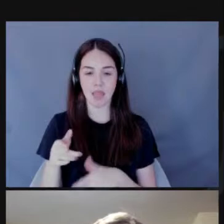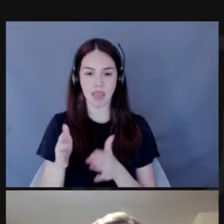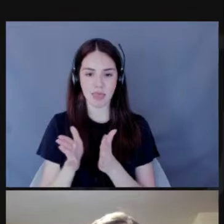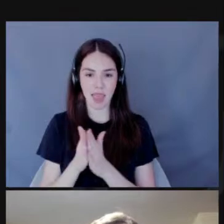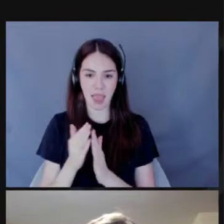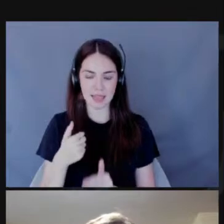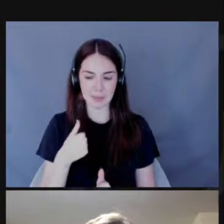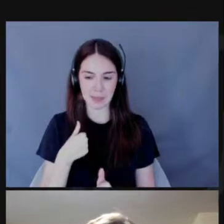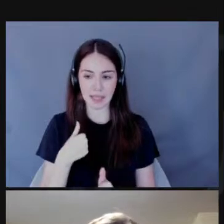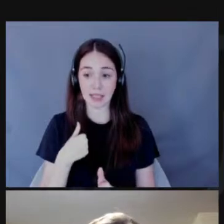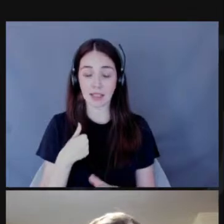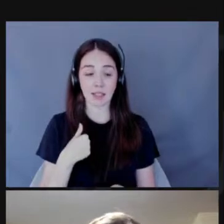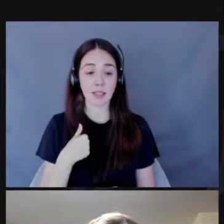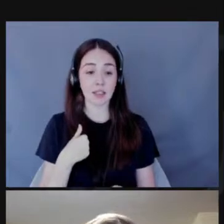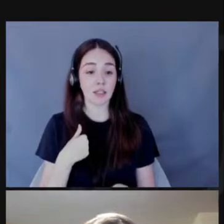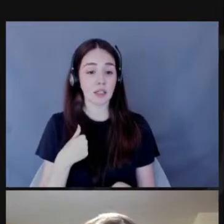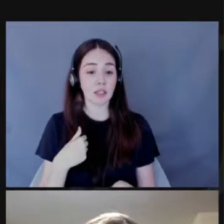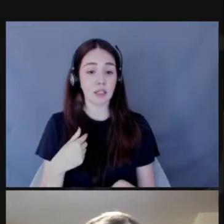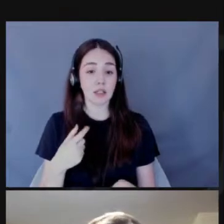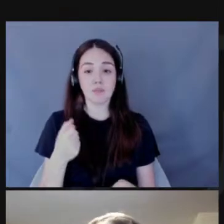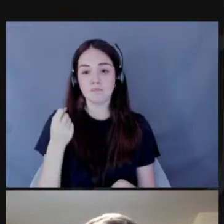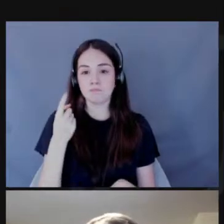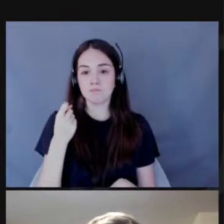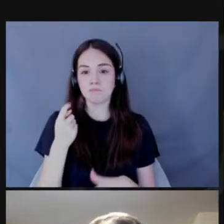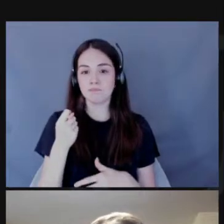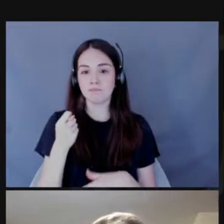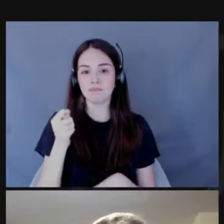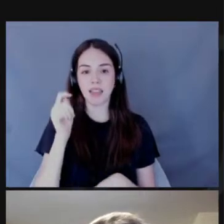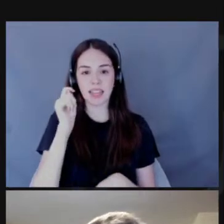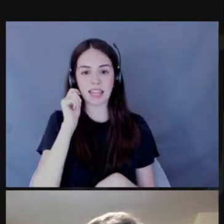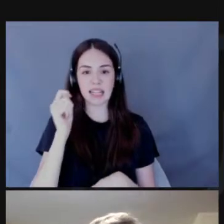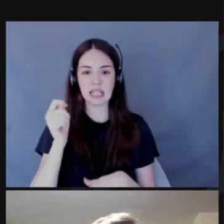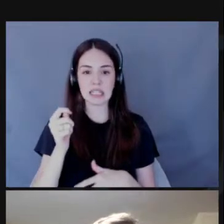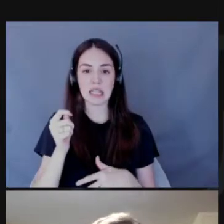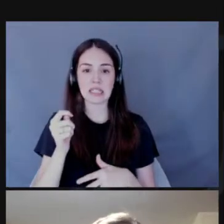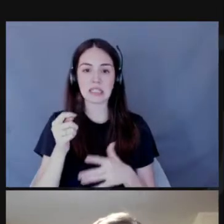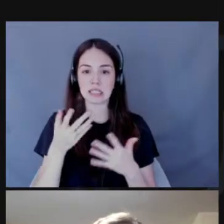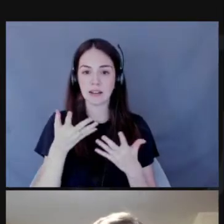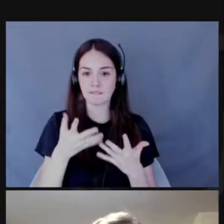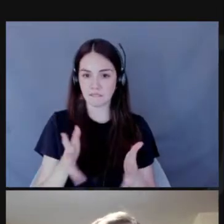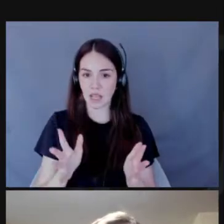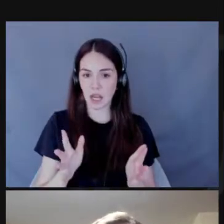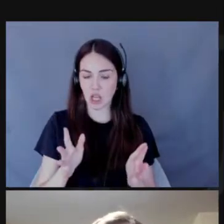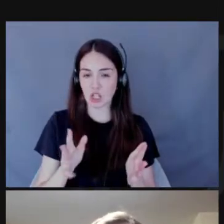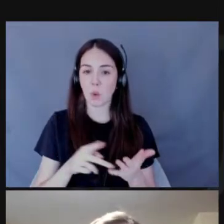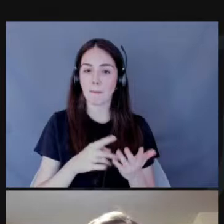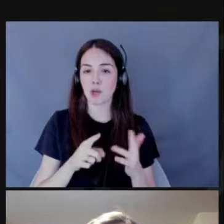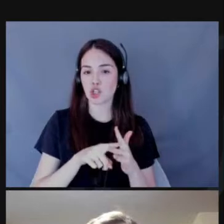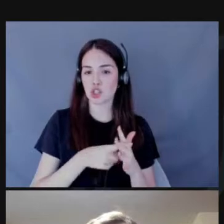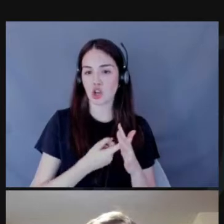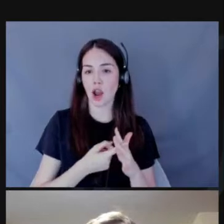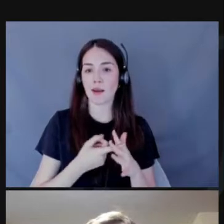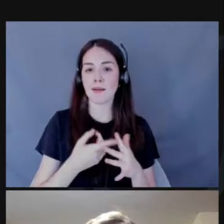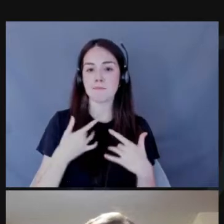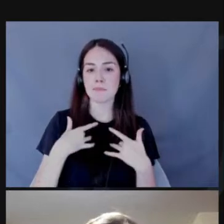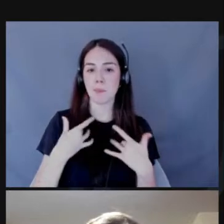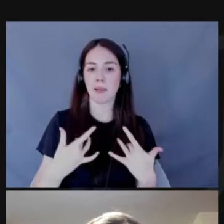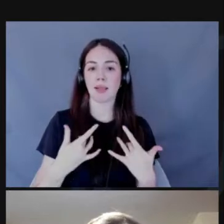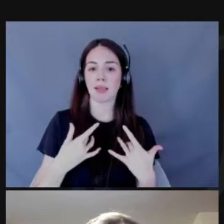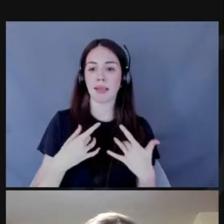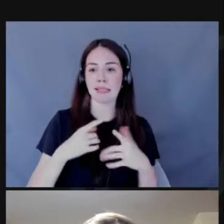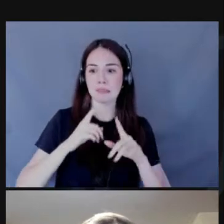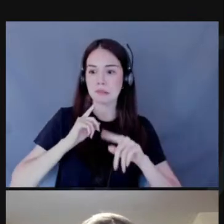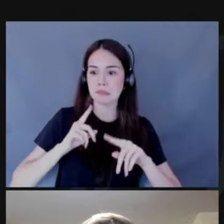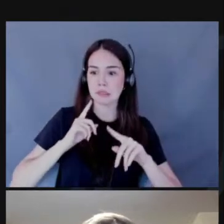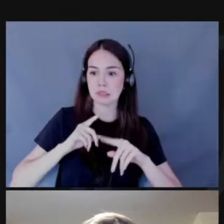After you get done with the dissertation, which is what this project started as, you sort of have a battery of questions that you have to answer.